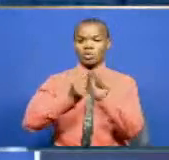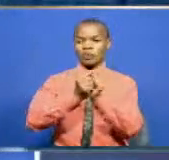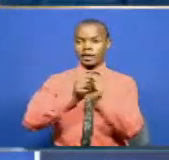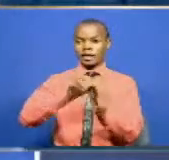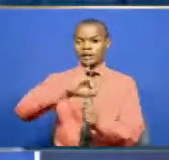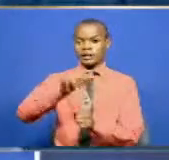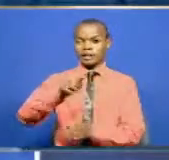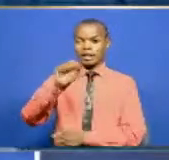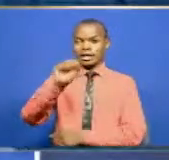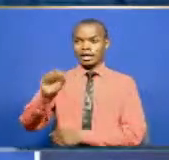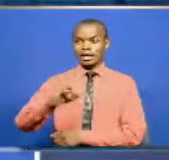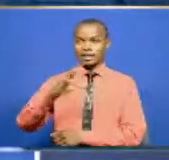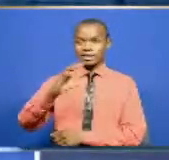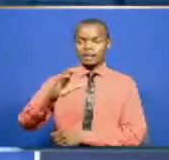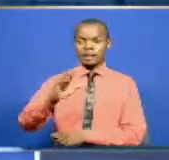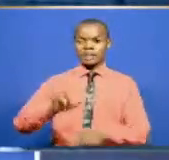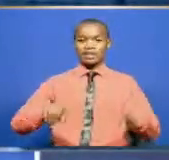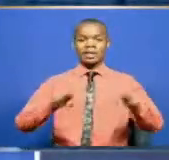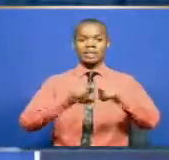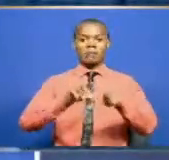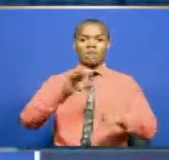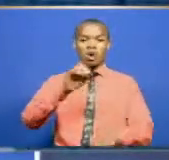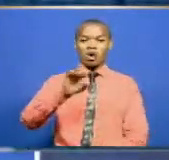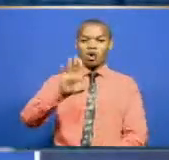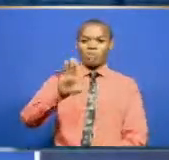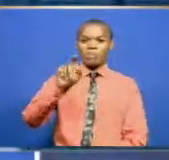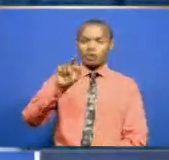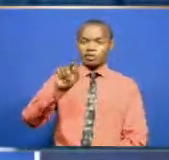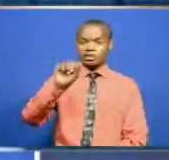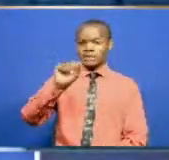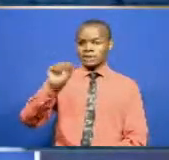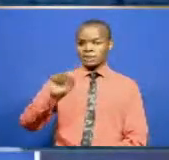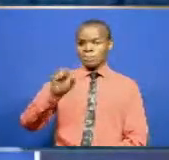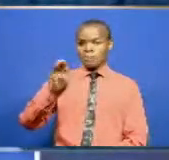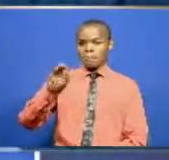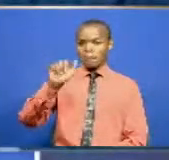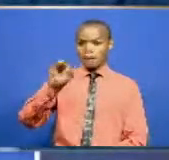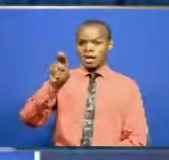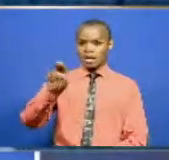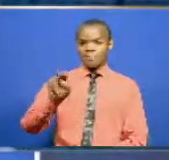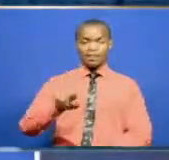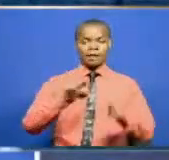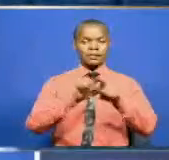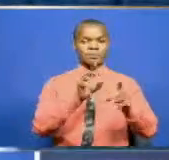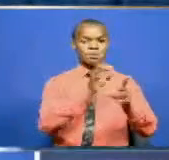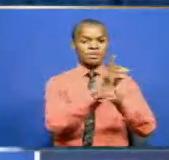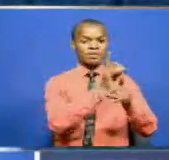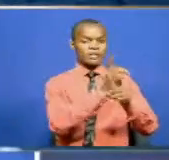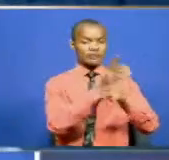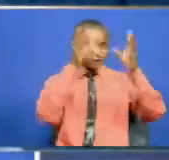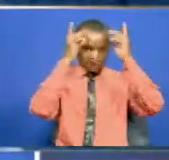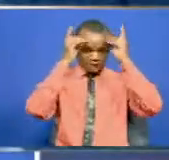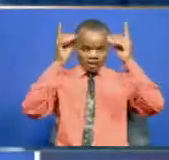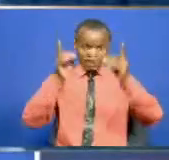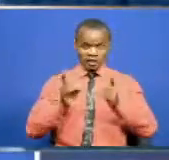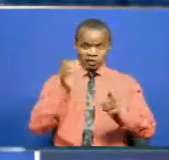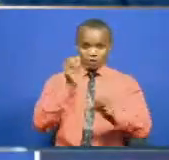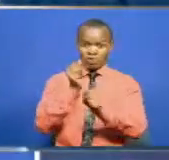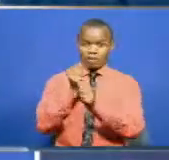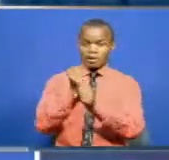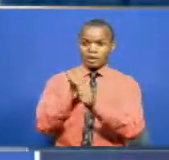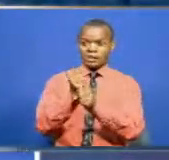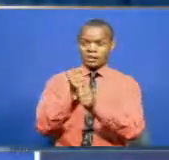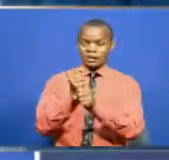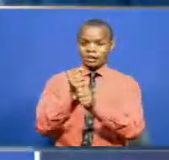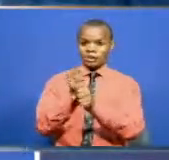as well as the Ombudsman, and the possibility of different decisions being arrived at,